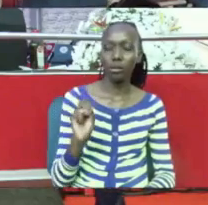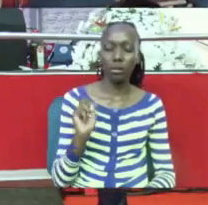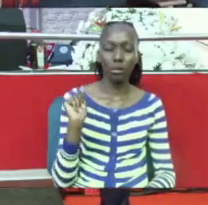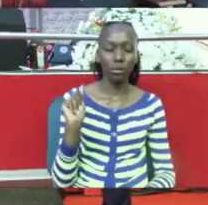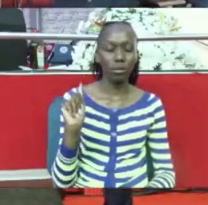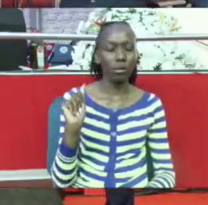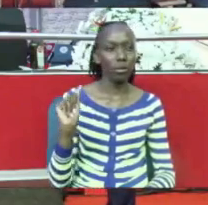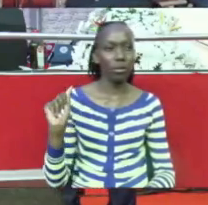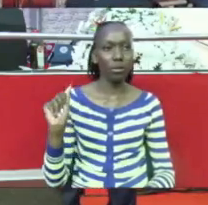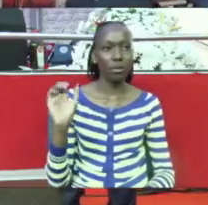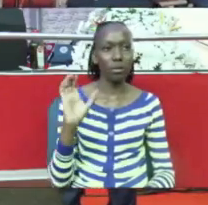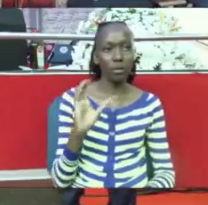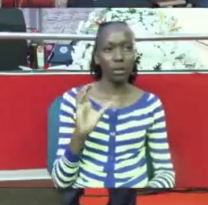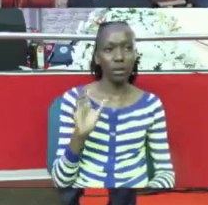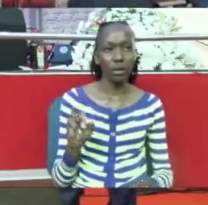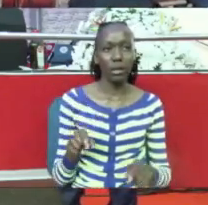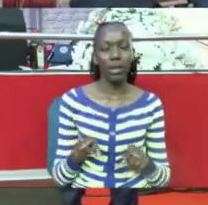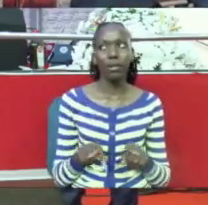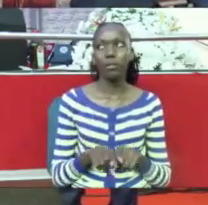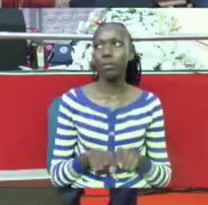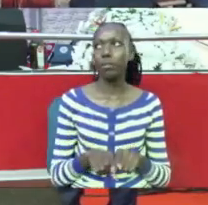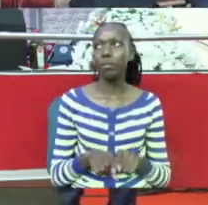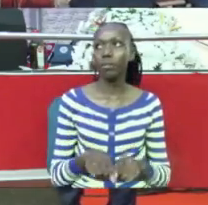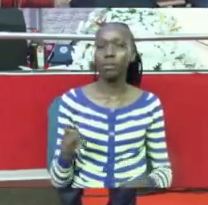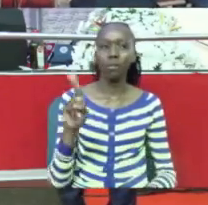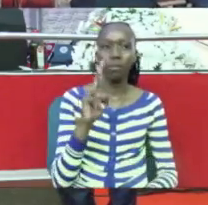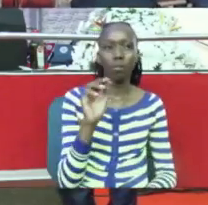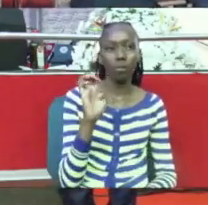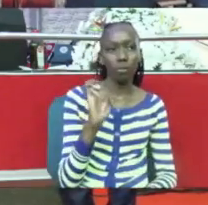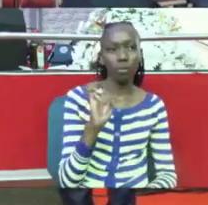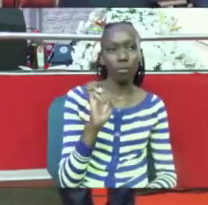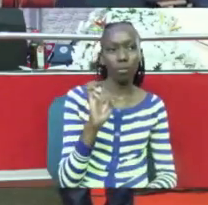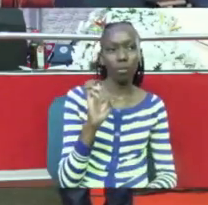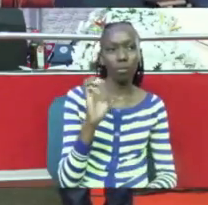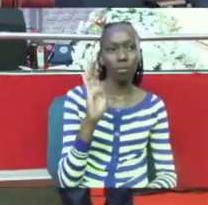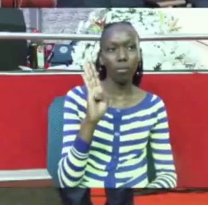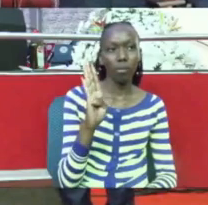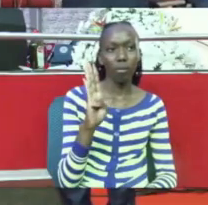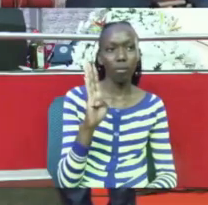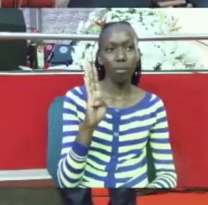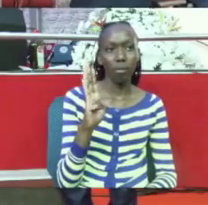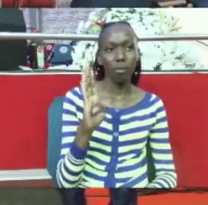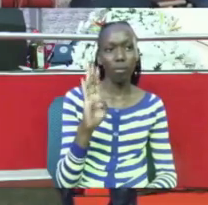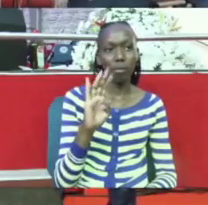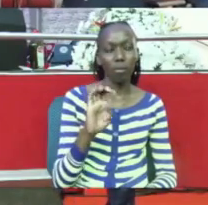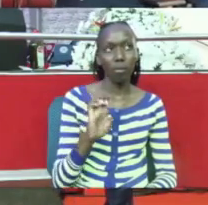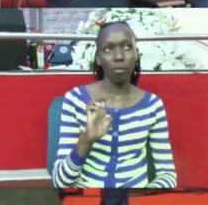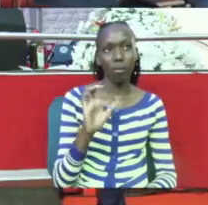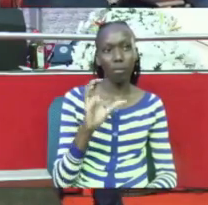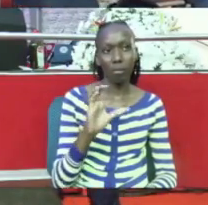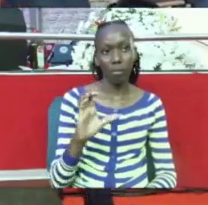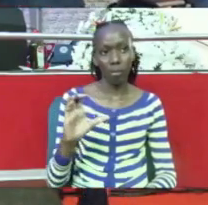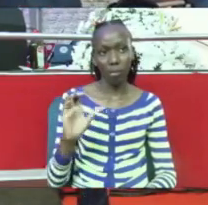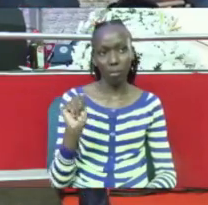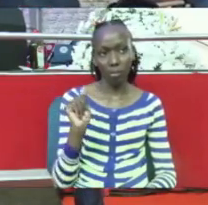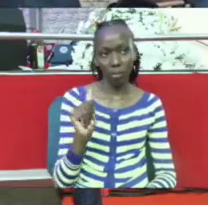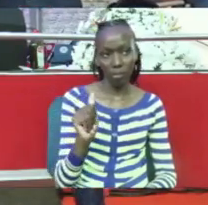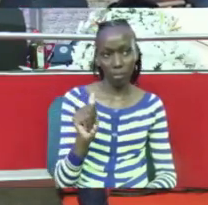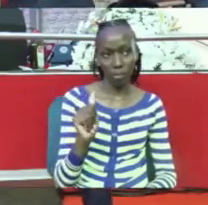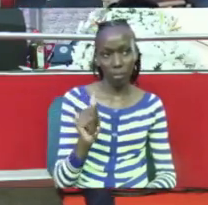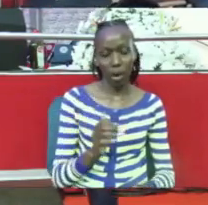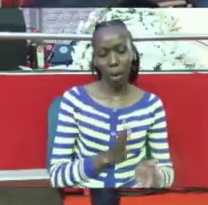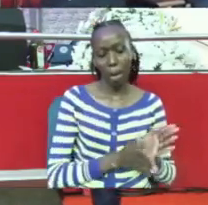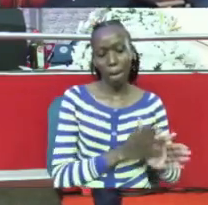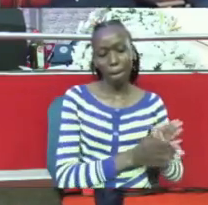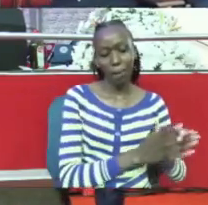Who are Isaac and Rebecca? Or even his brother Esau. Hata ndugu yake Esau. He planned very skillfully. Na akapanga